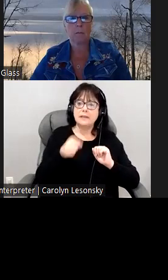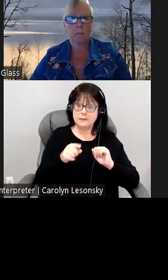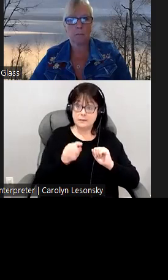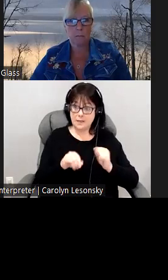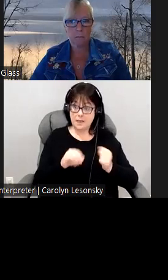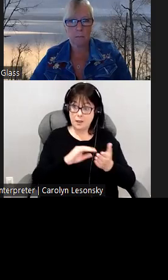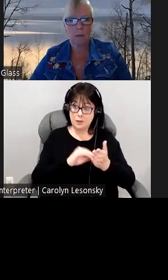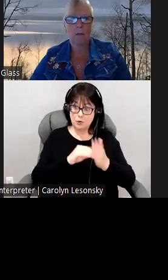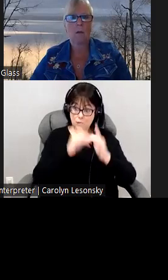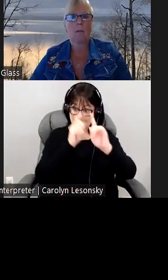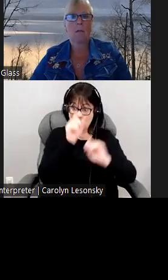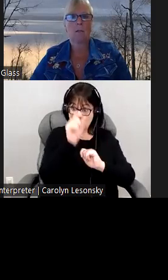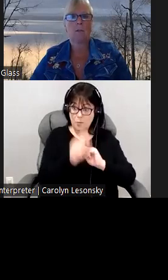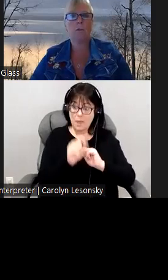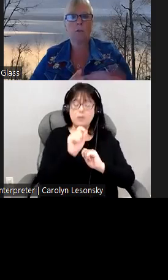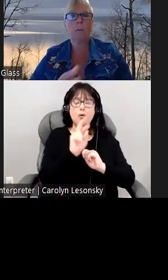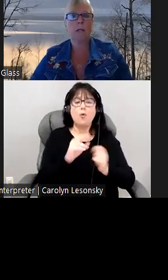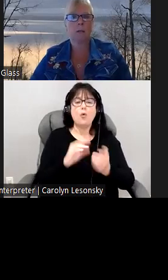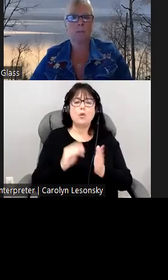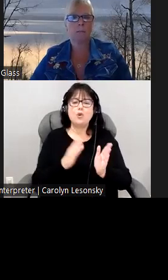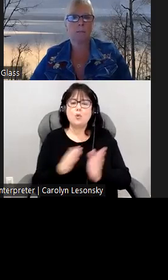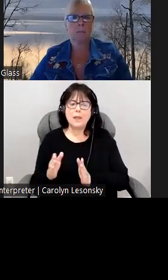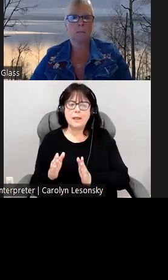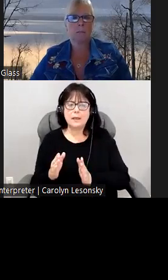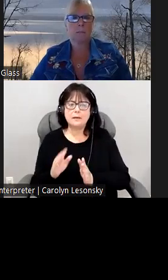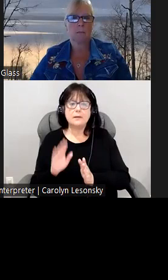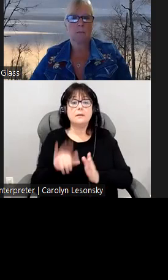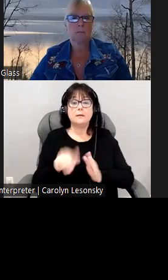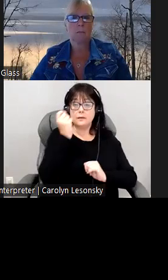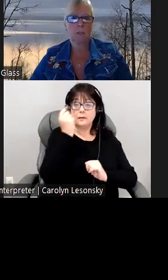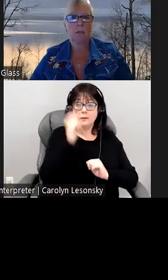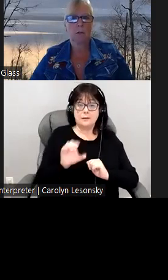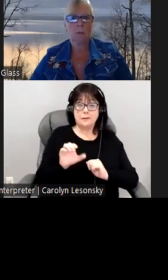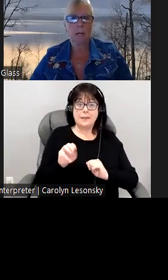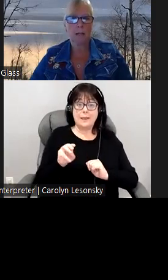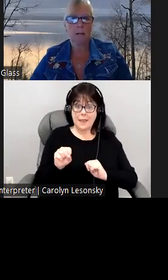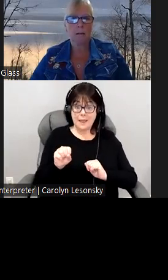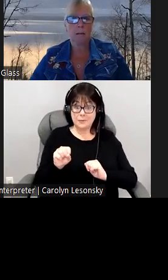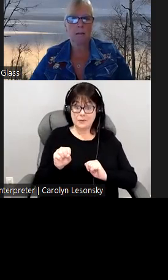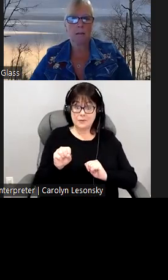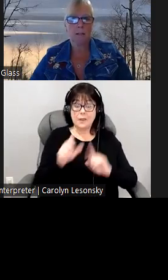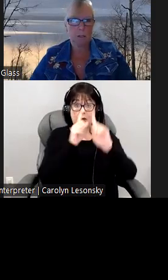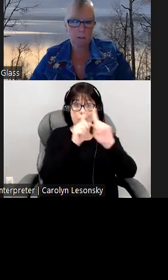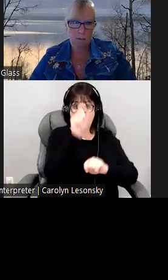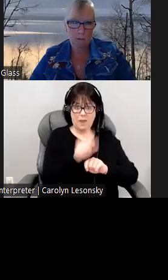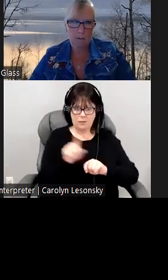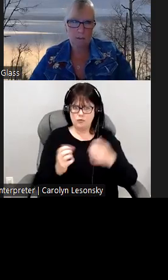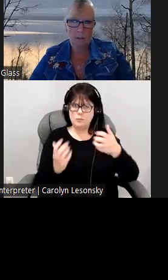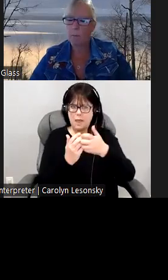So the two should match up. What's on their goal path